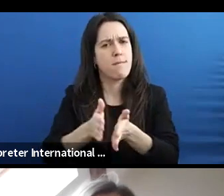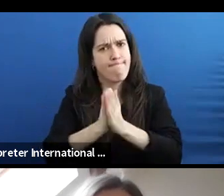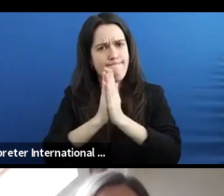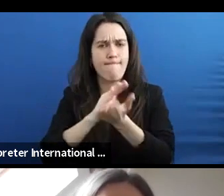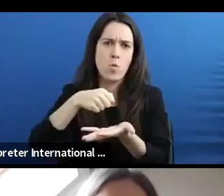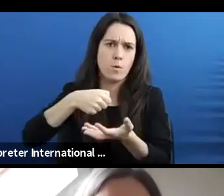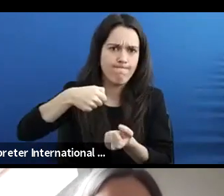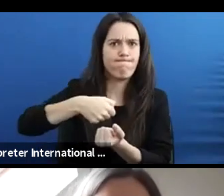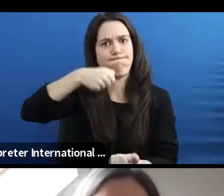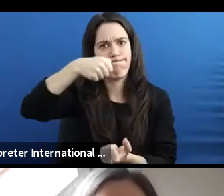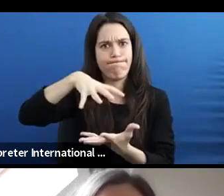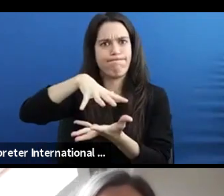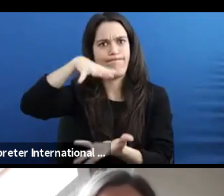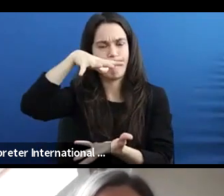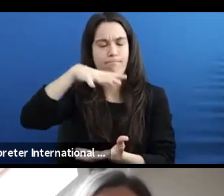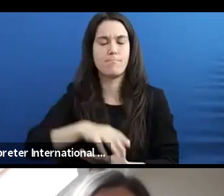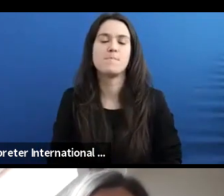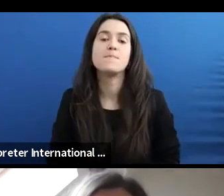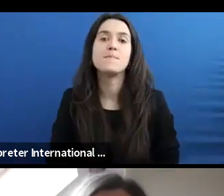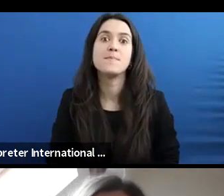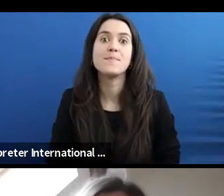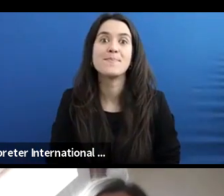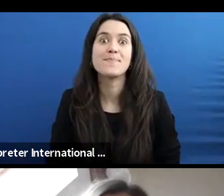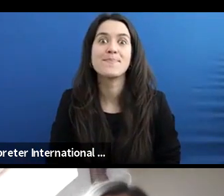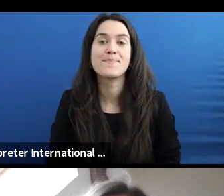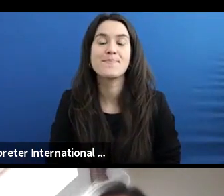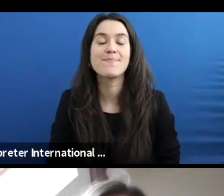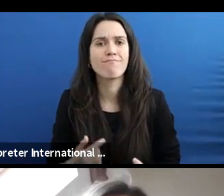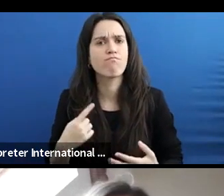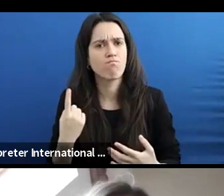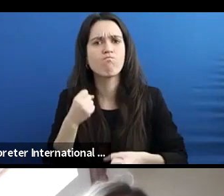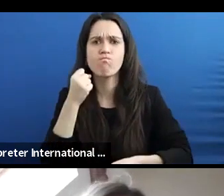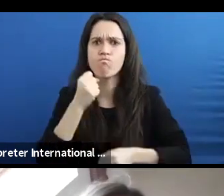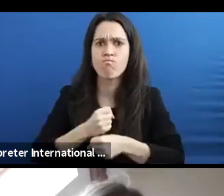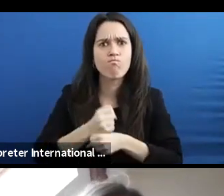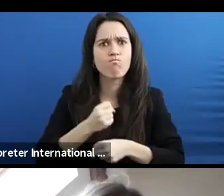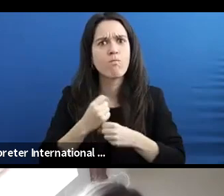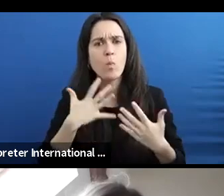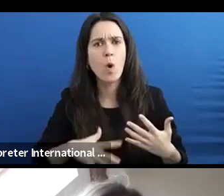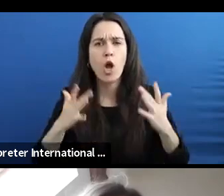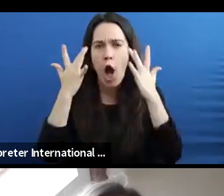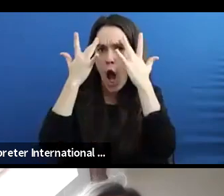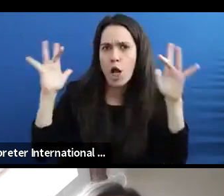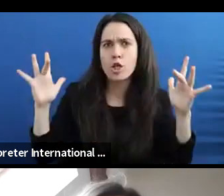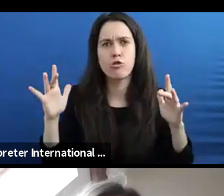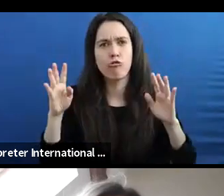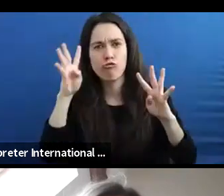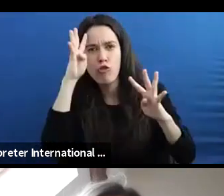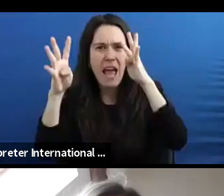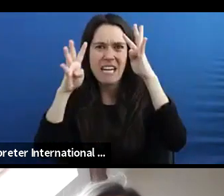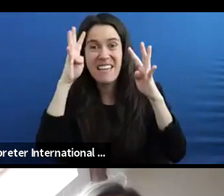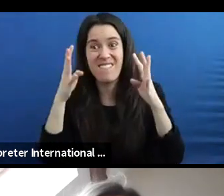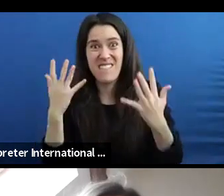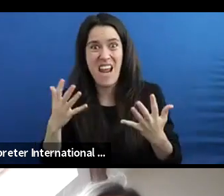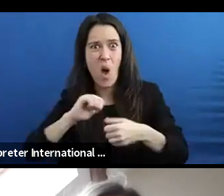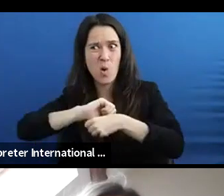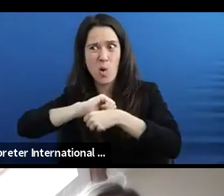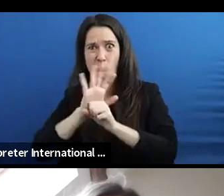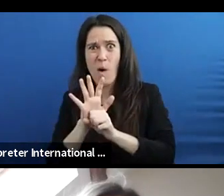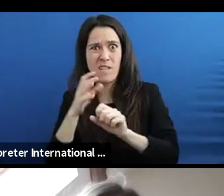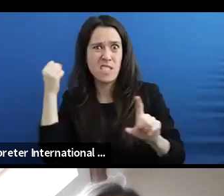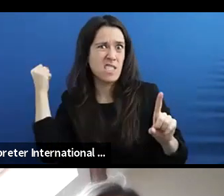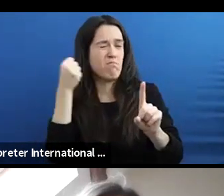Moreover, we have worked intensively so that the cultural and creative actor hit by the consequences of the pandemic could